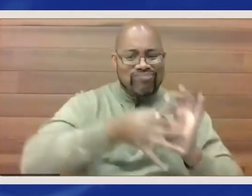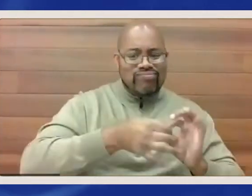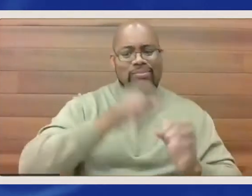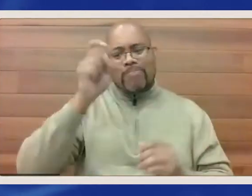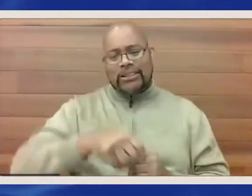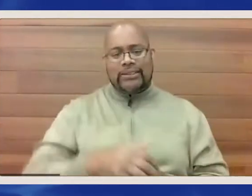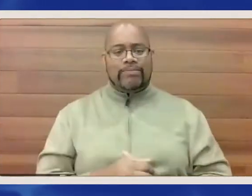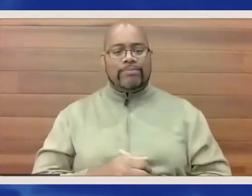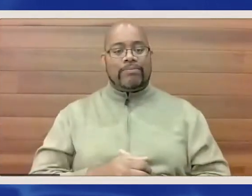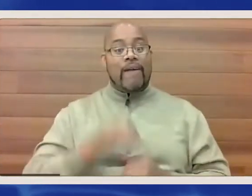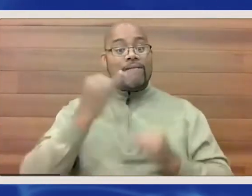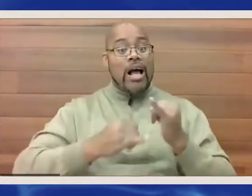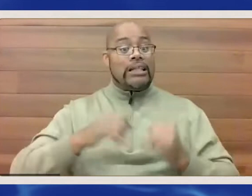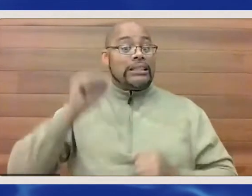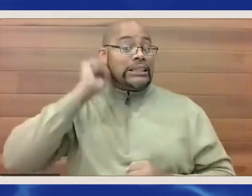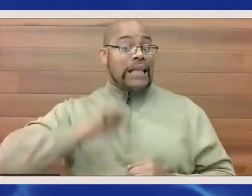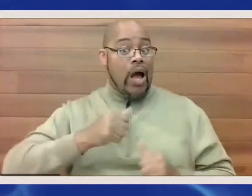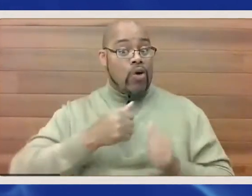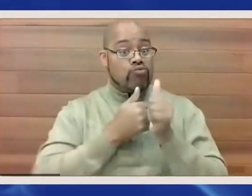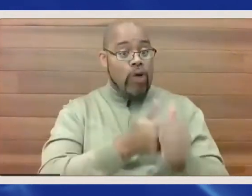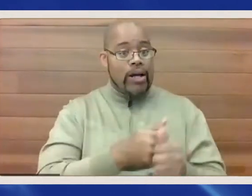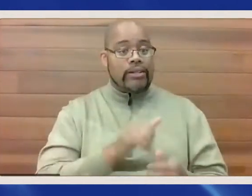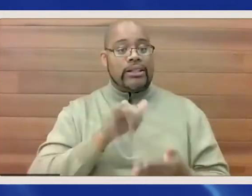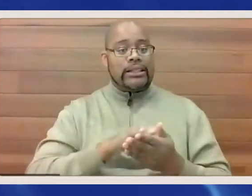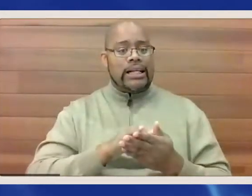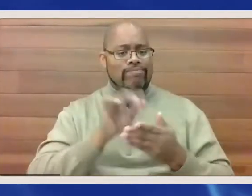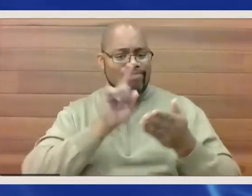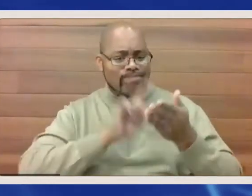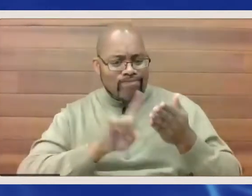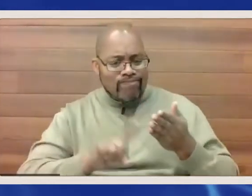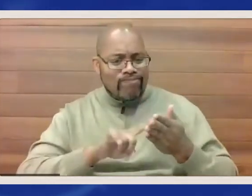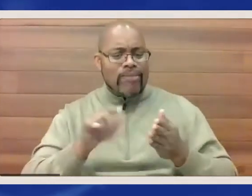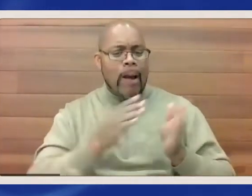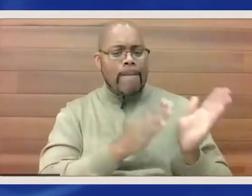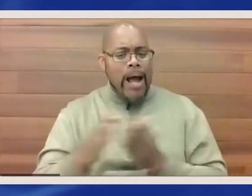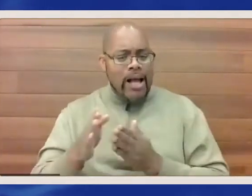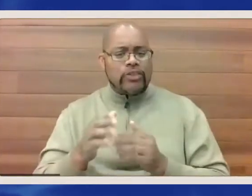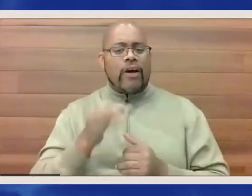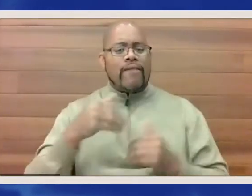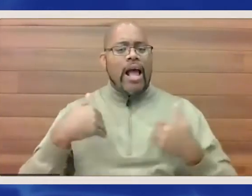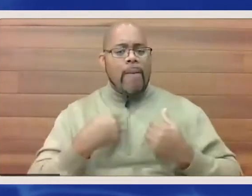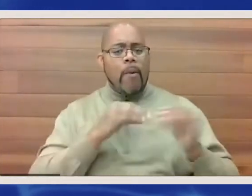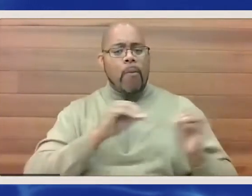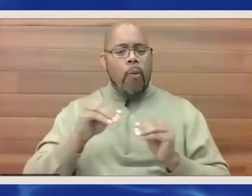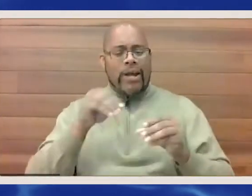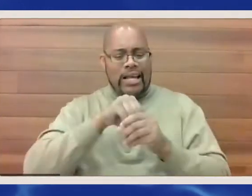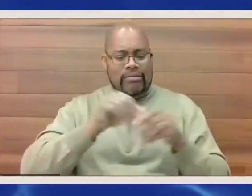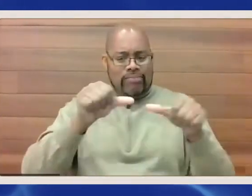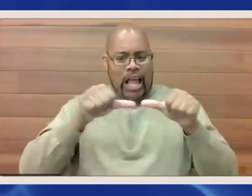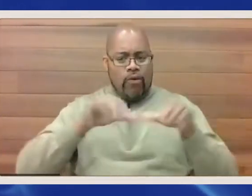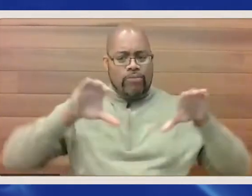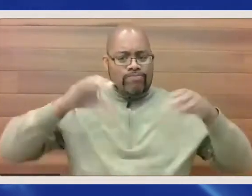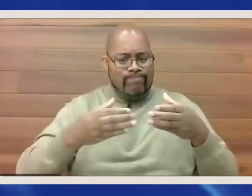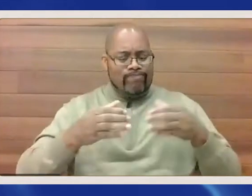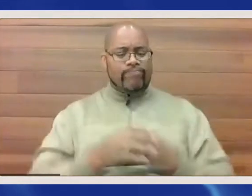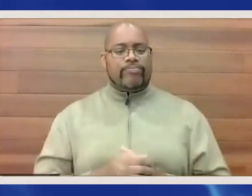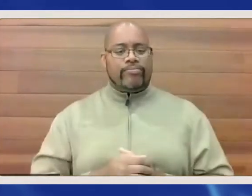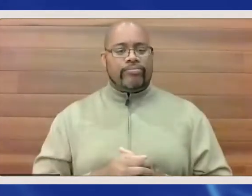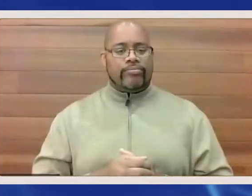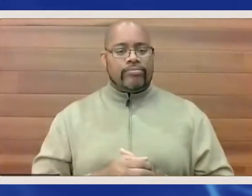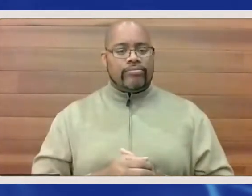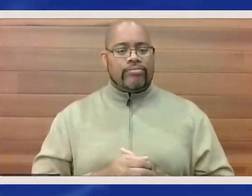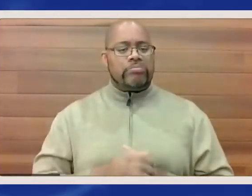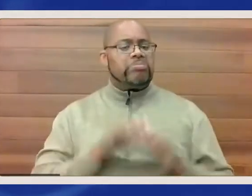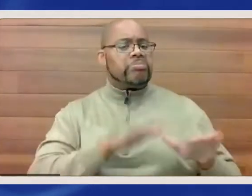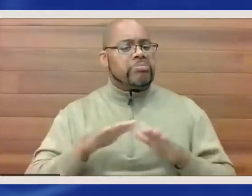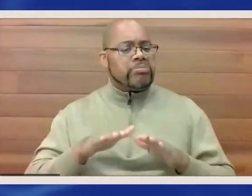finally, acoustic tracking is the examine of the movement patterns of an organism within the defined area. Passive